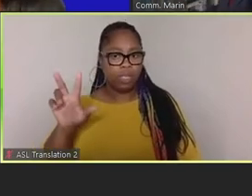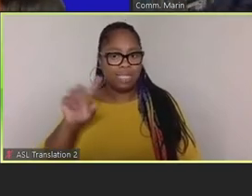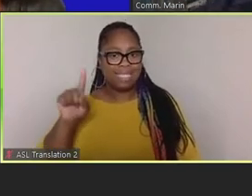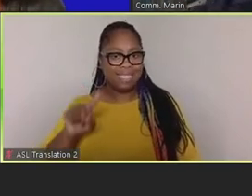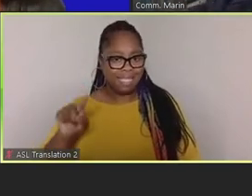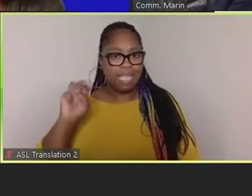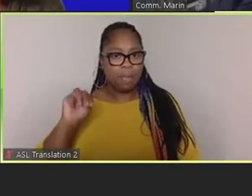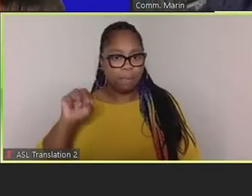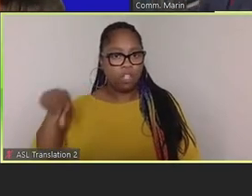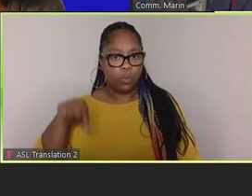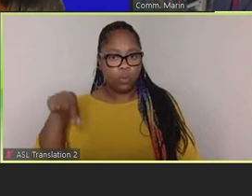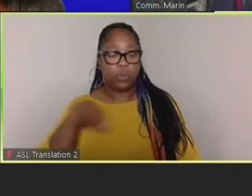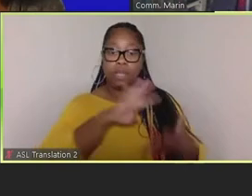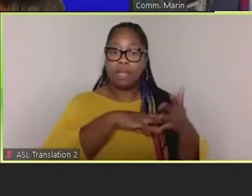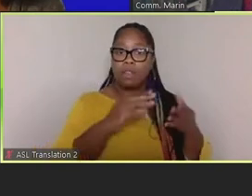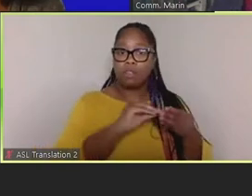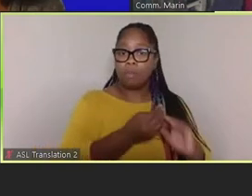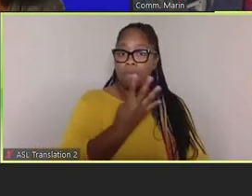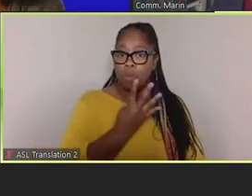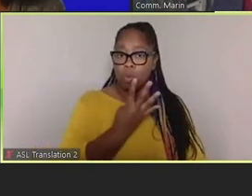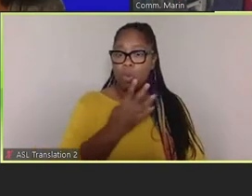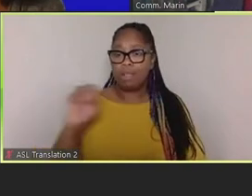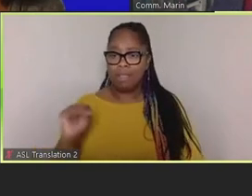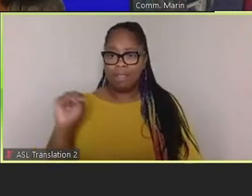C200103ZMQ. Calendar number 4,